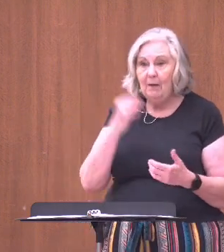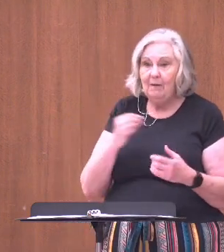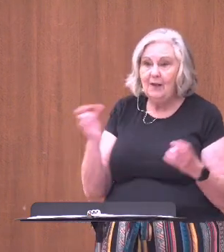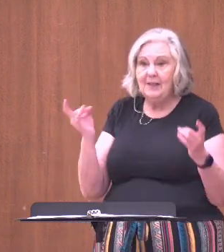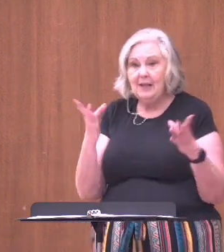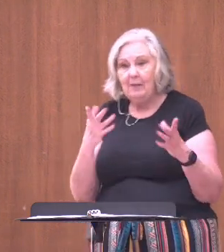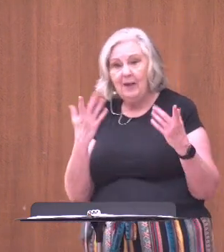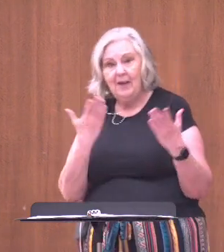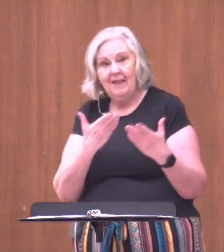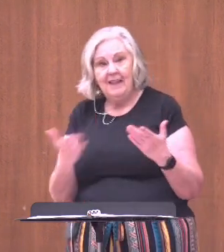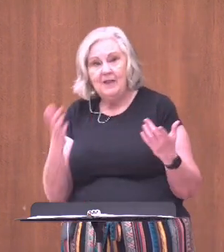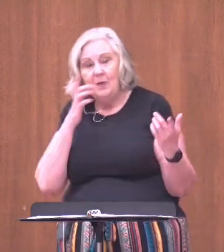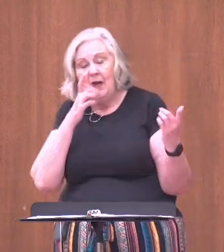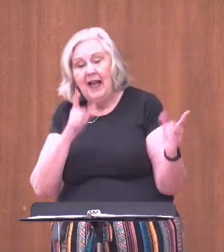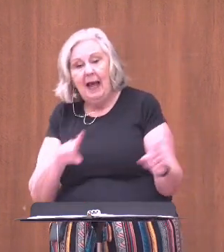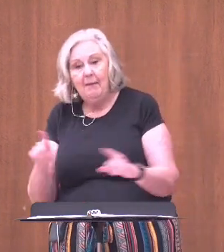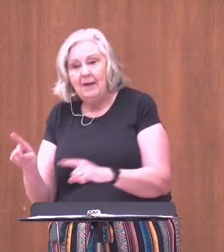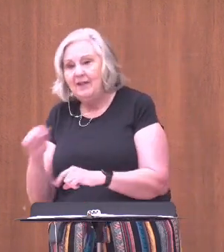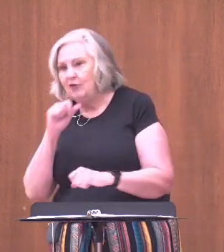be afraid."